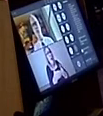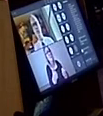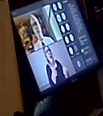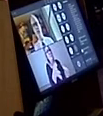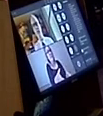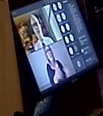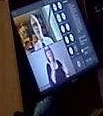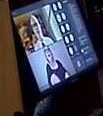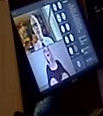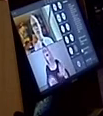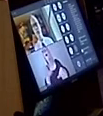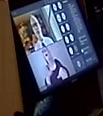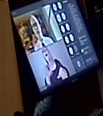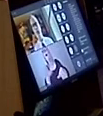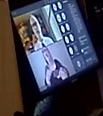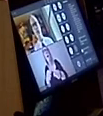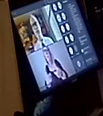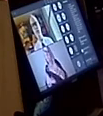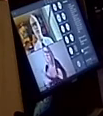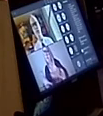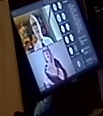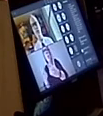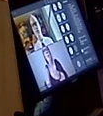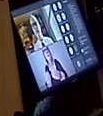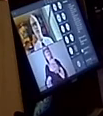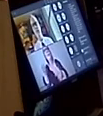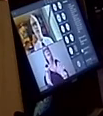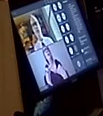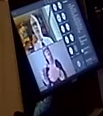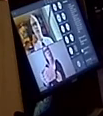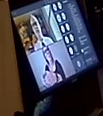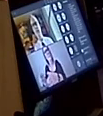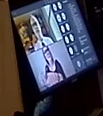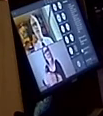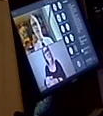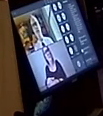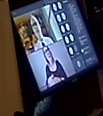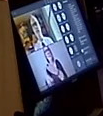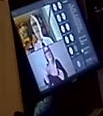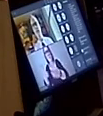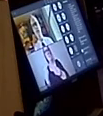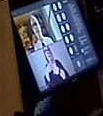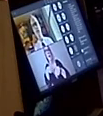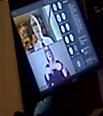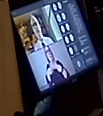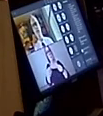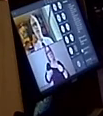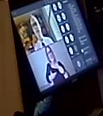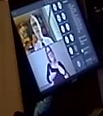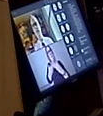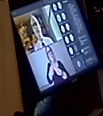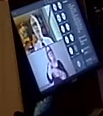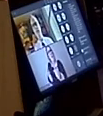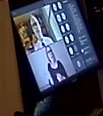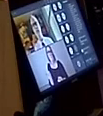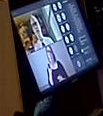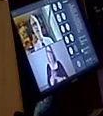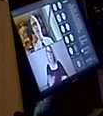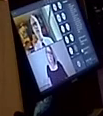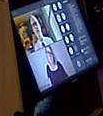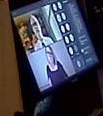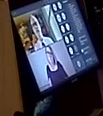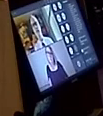constituencies, organisations, and discussing council business in that way, because that